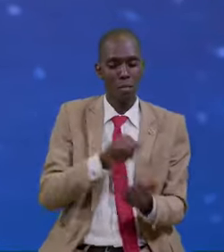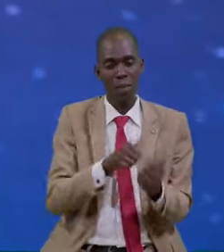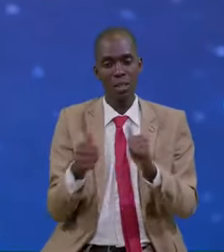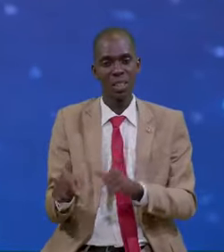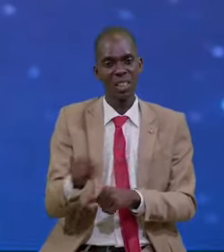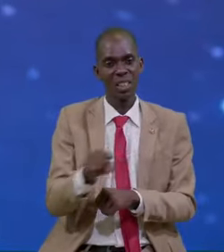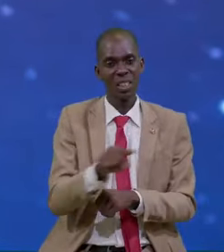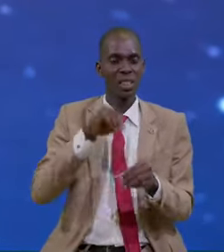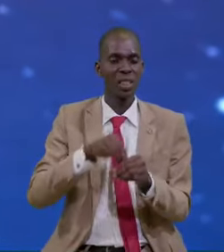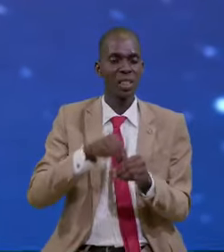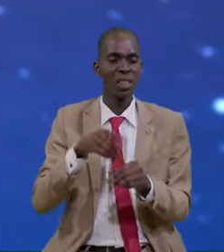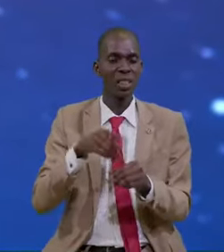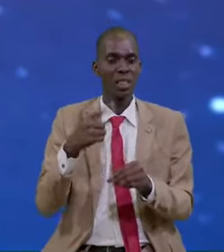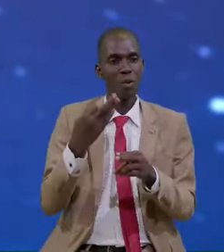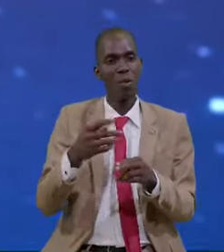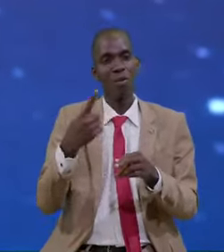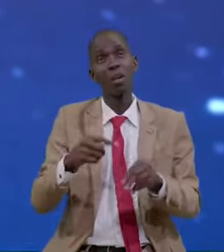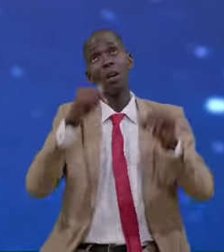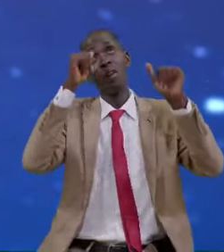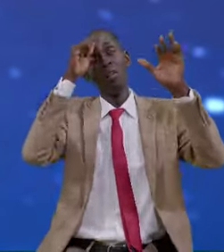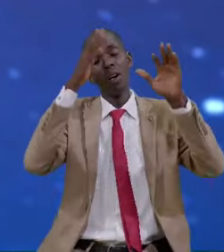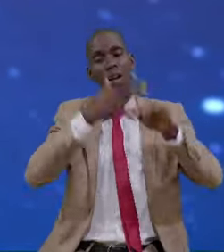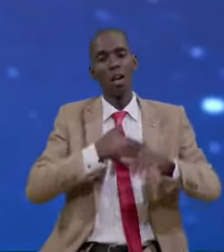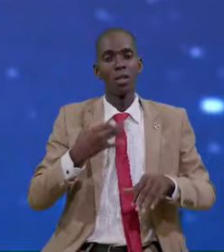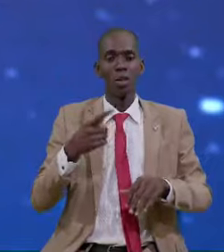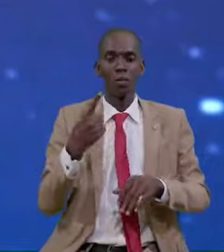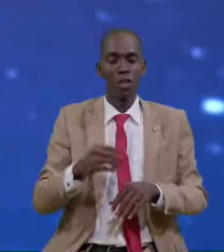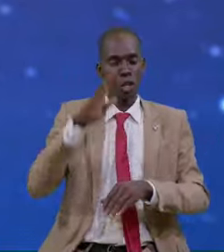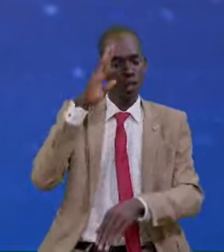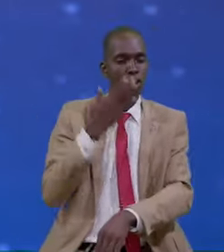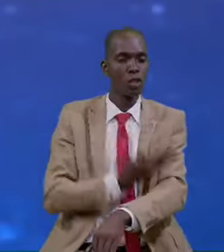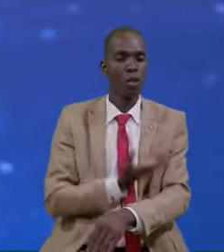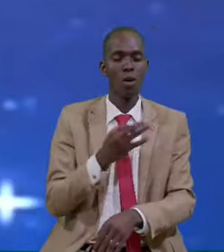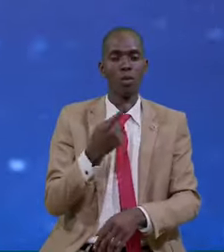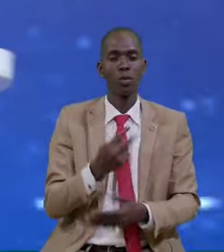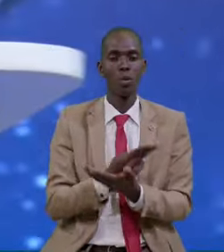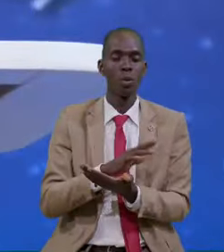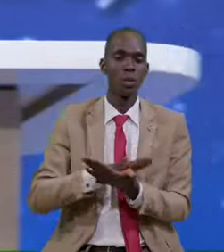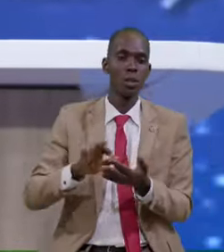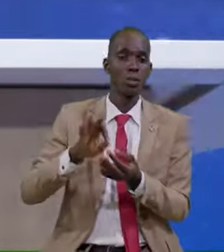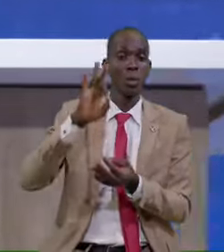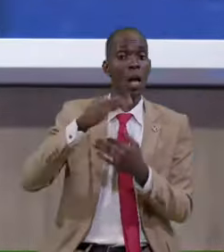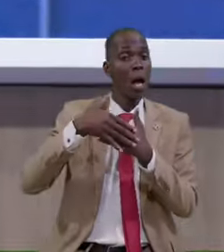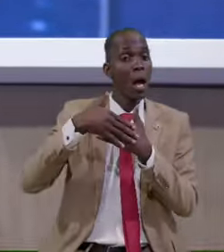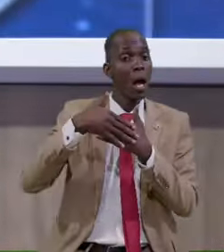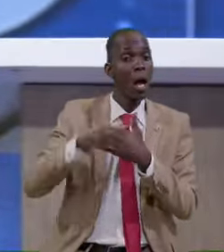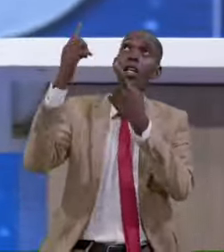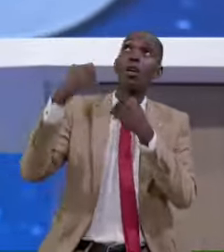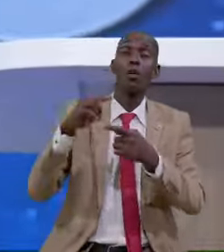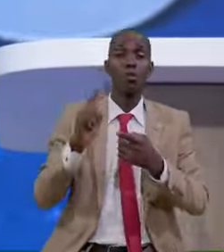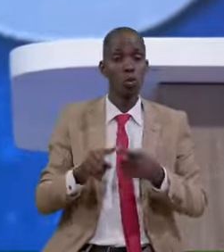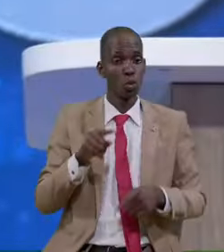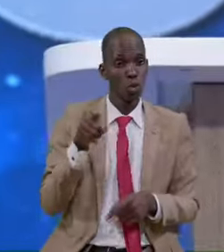name of the Father and of the Son and of the Holy Ghost. After he has come to you, he wants you